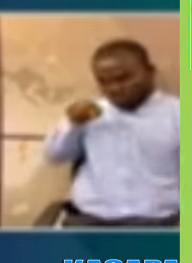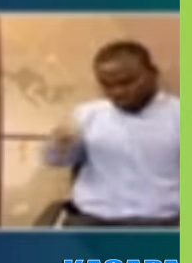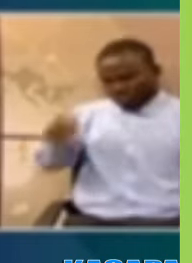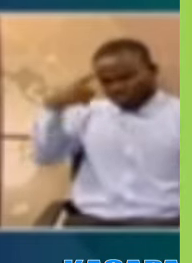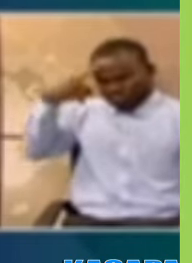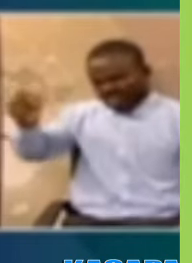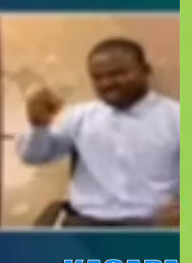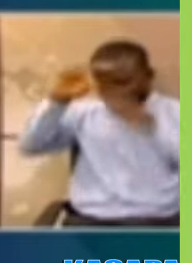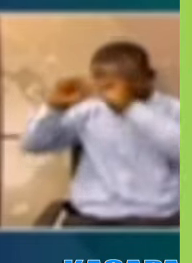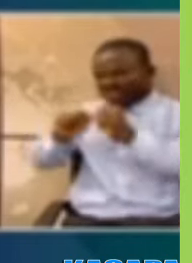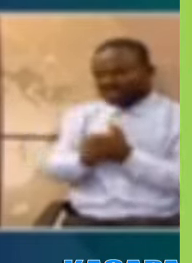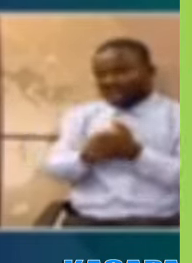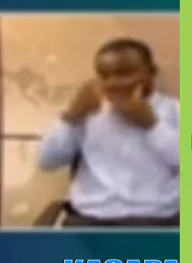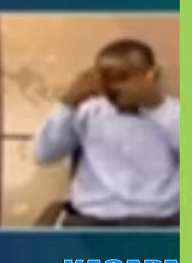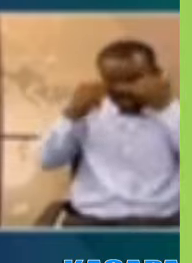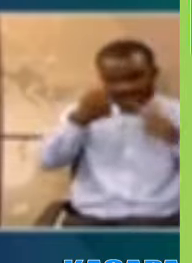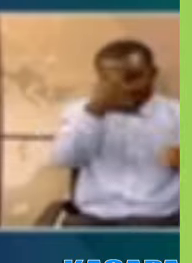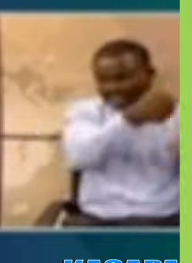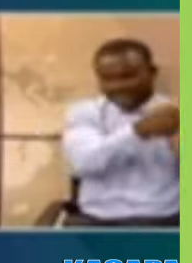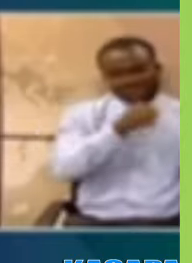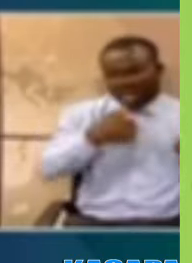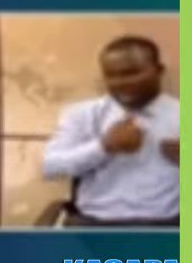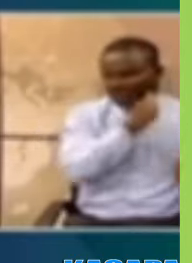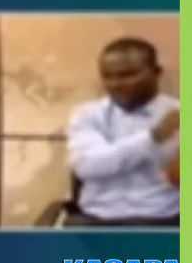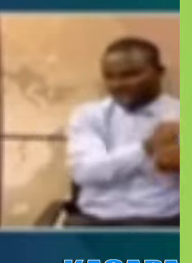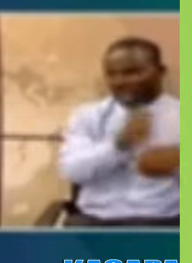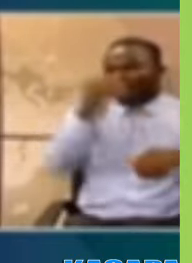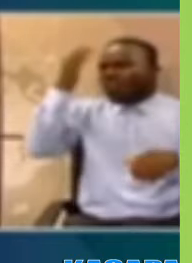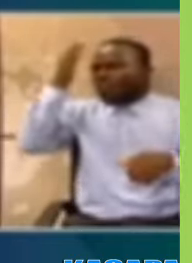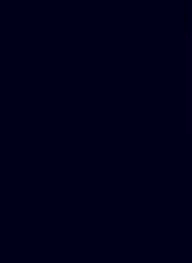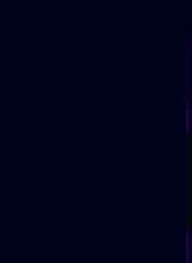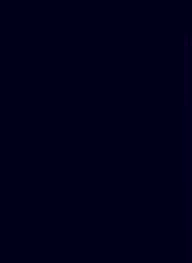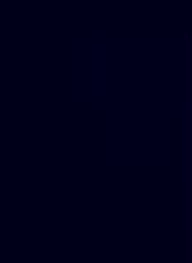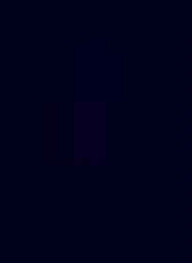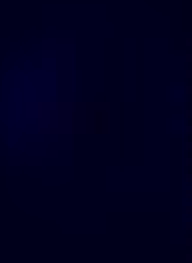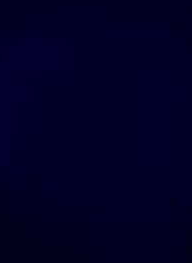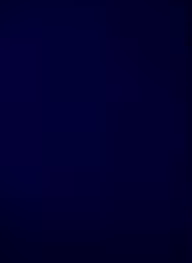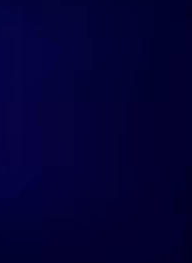in the panel? Make your tax. Me, but I'm Korea. I'm not sick. I'm not pretty. Be me now.